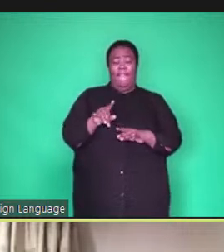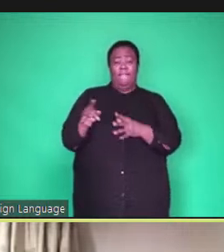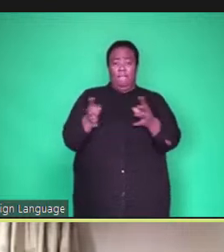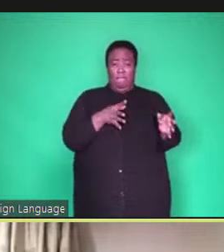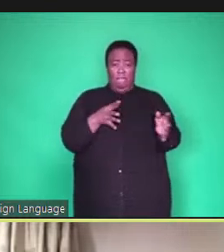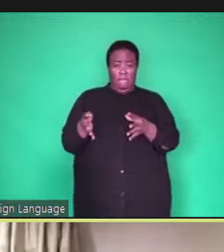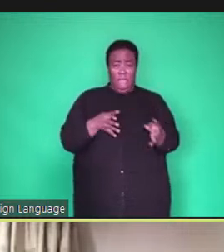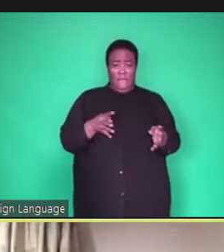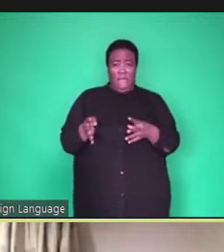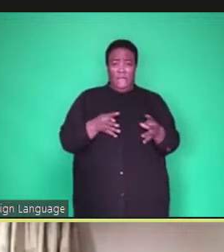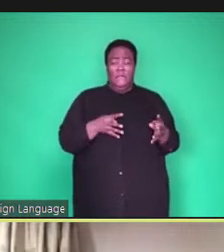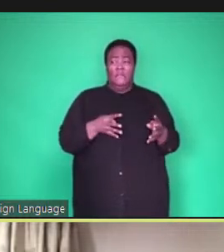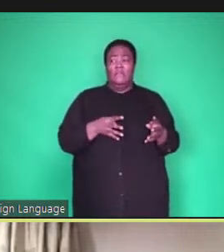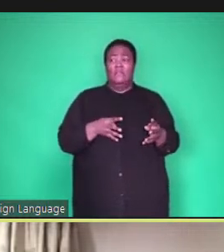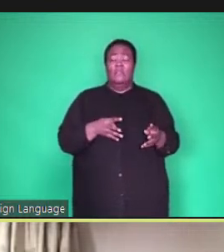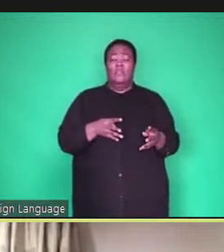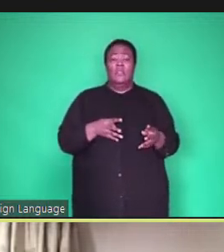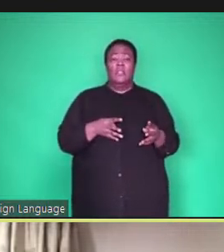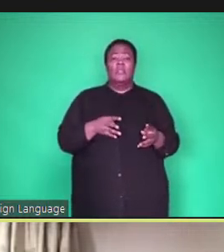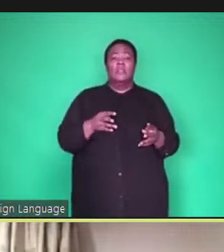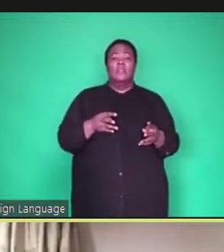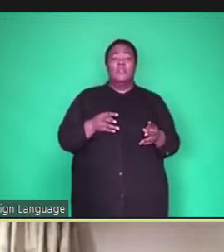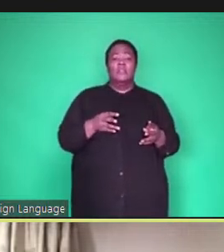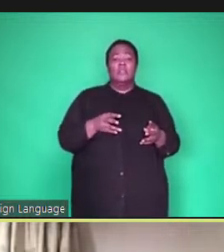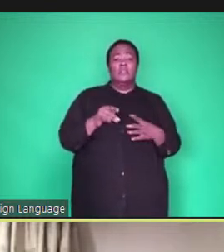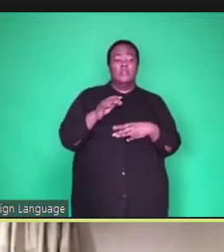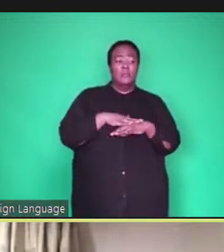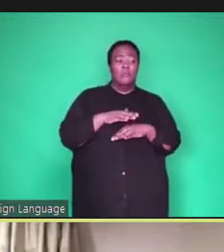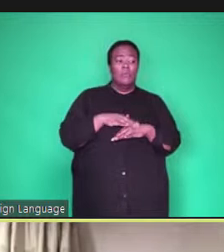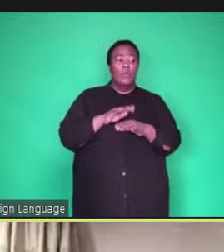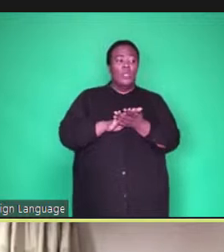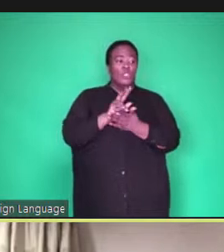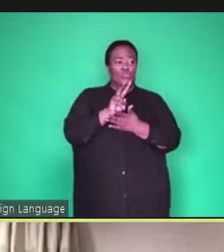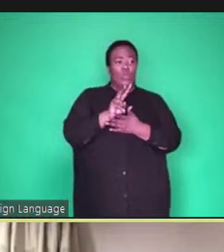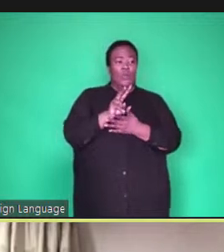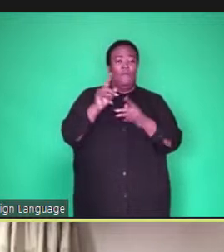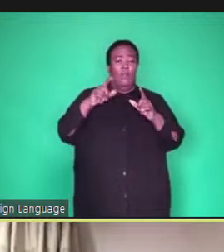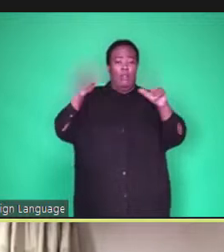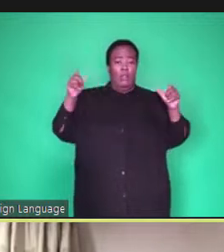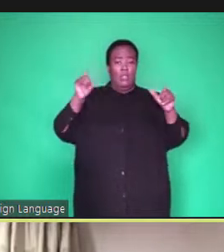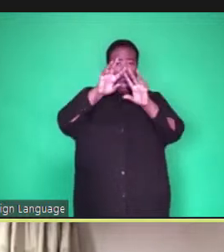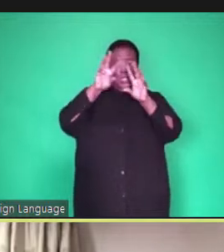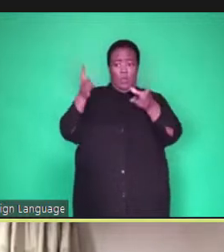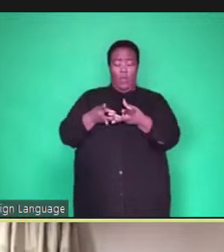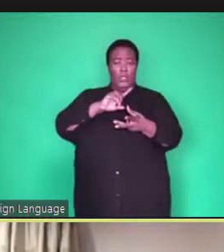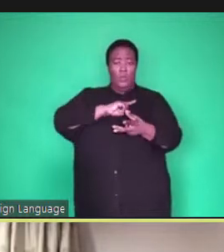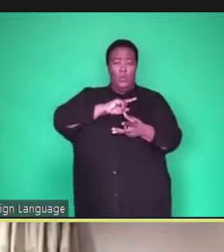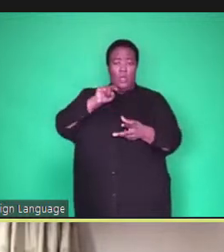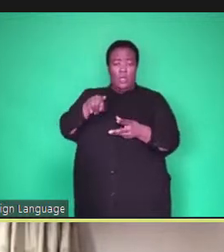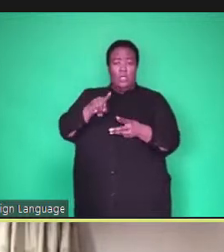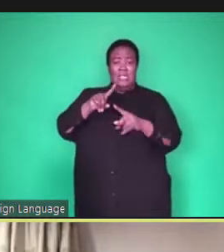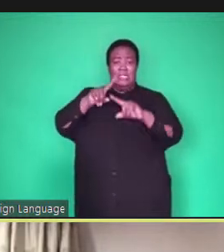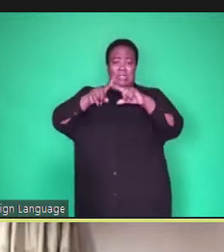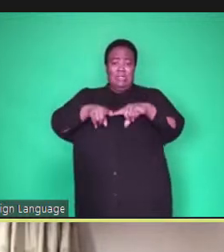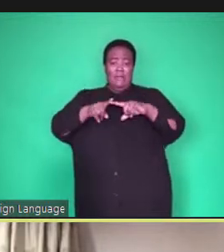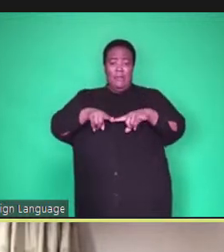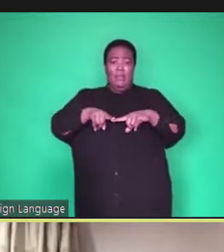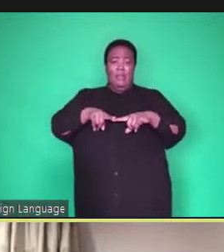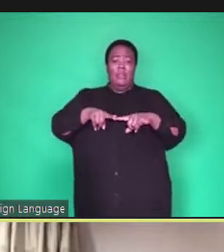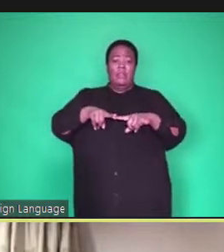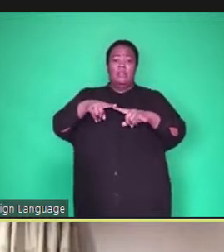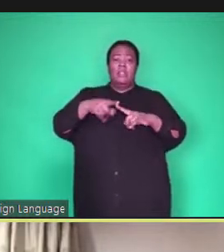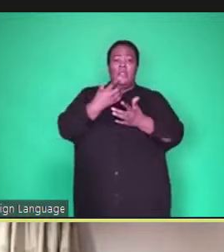emitter on the continent and the 12th largest in the world. And that's because it's one of the most coal-dependent economies in the world.